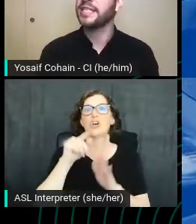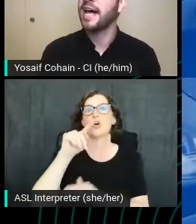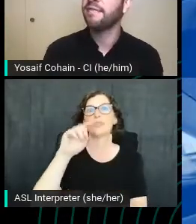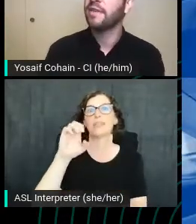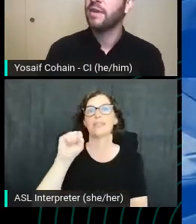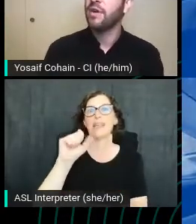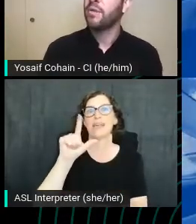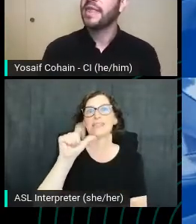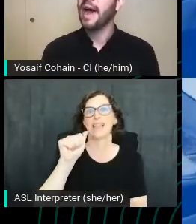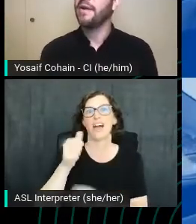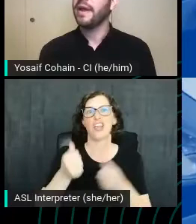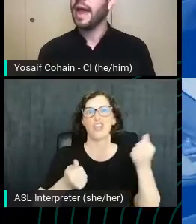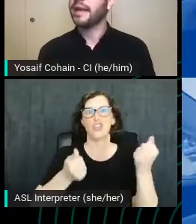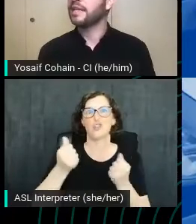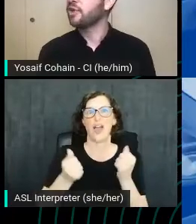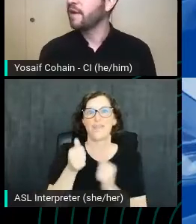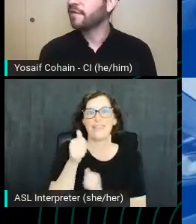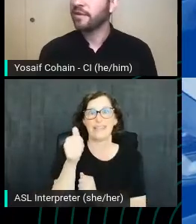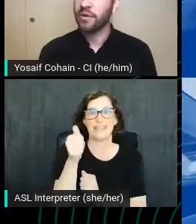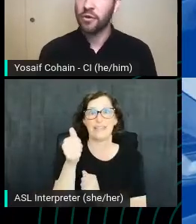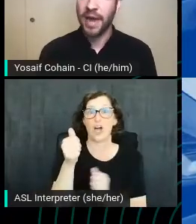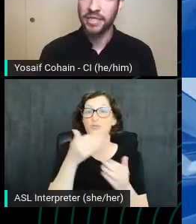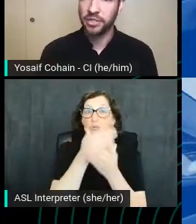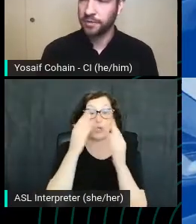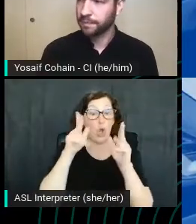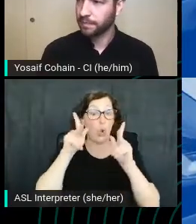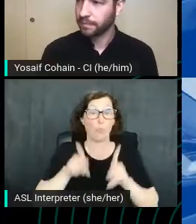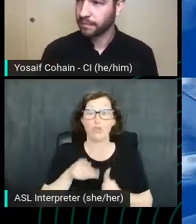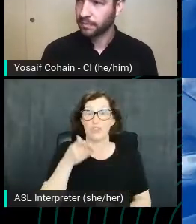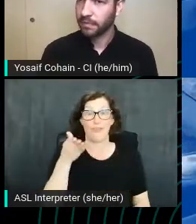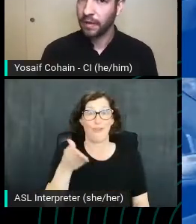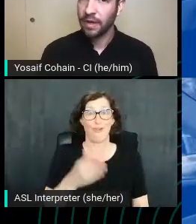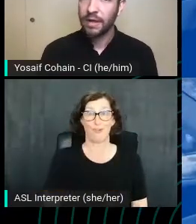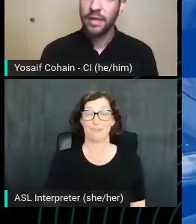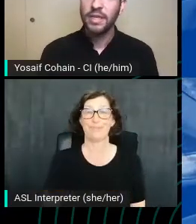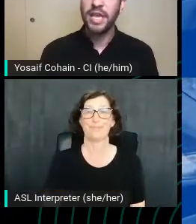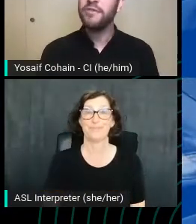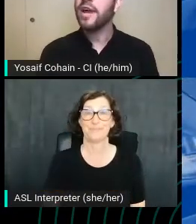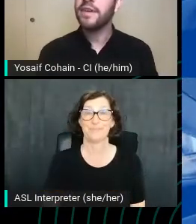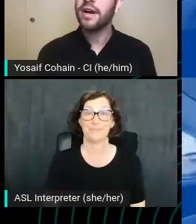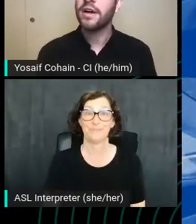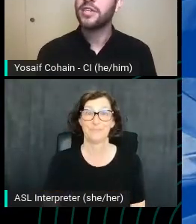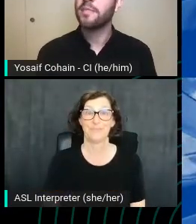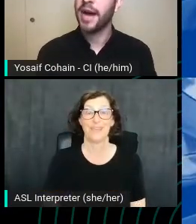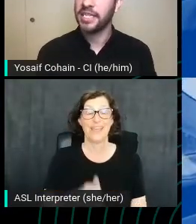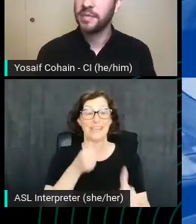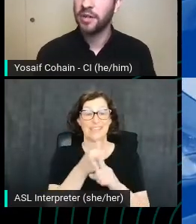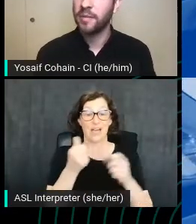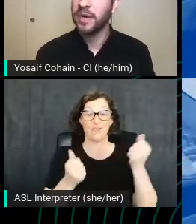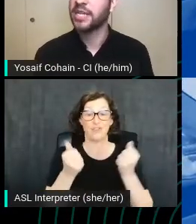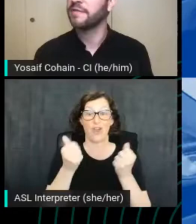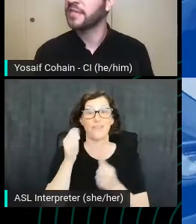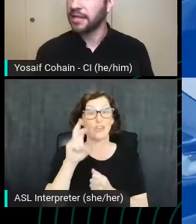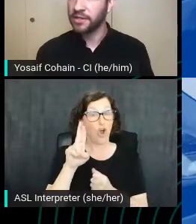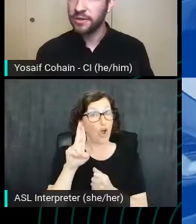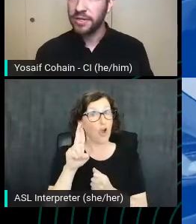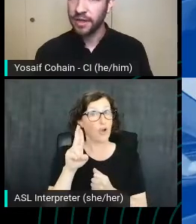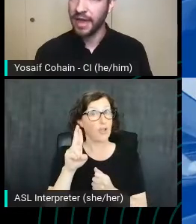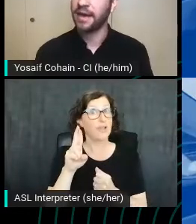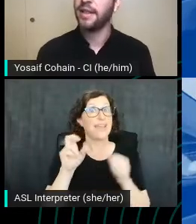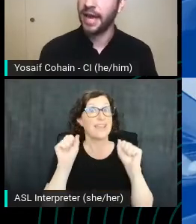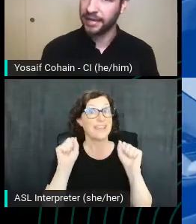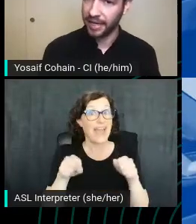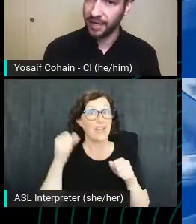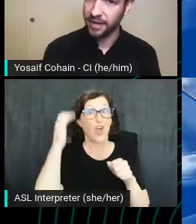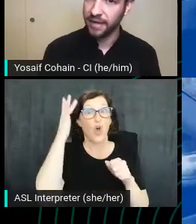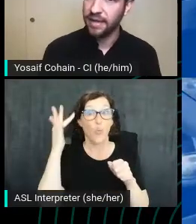driving itself without any driver or passenger. Self-driving cars are possible because of sensors